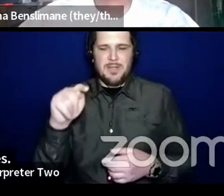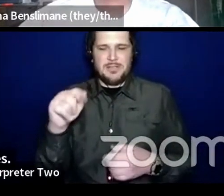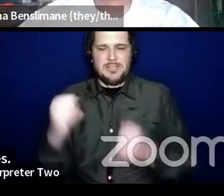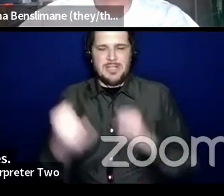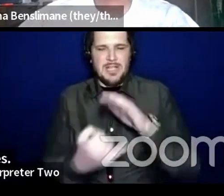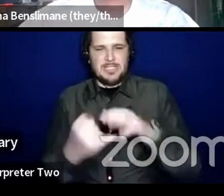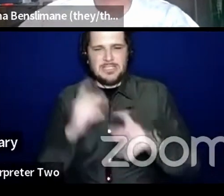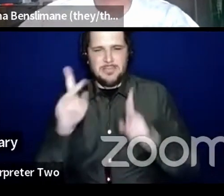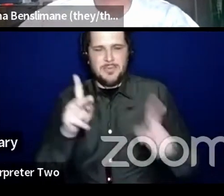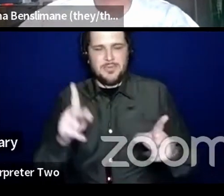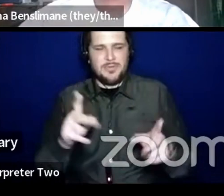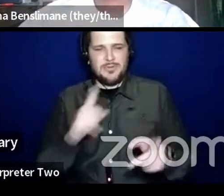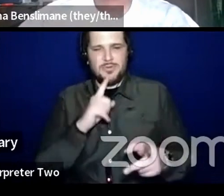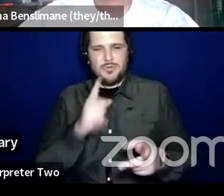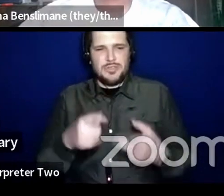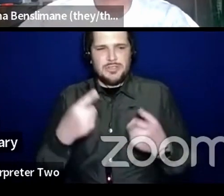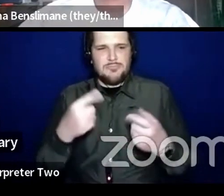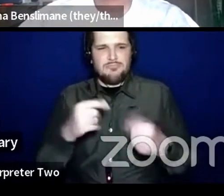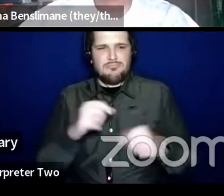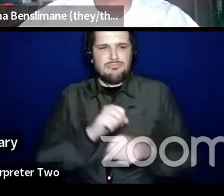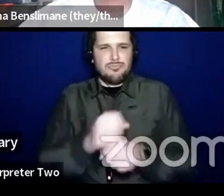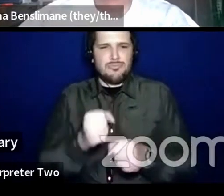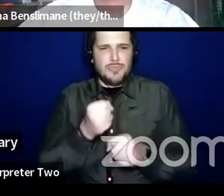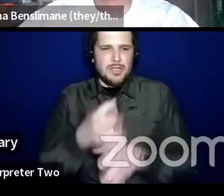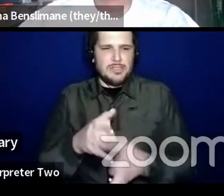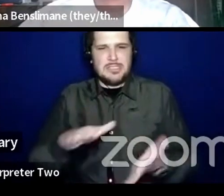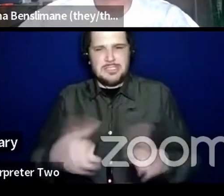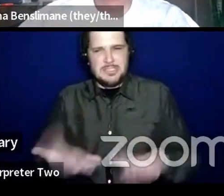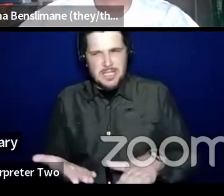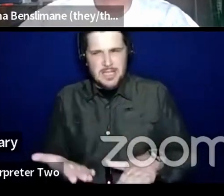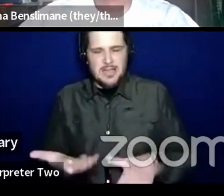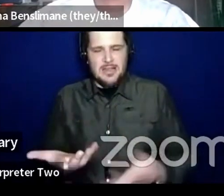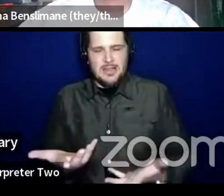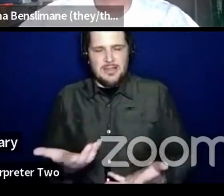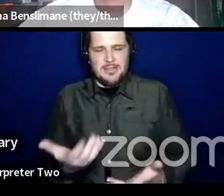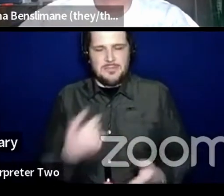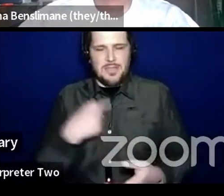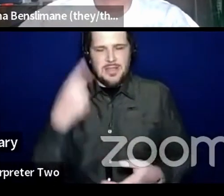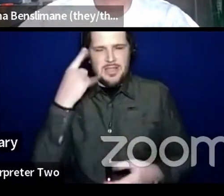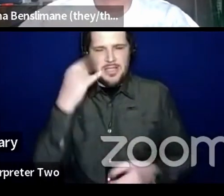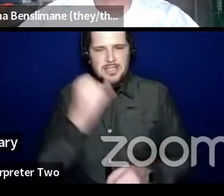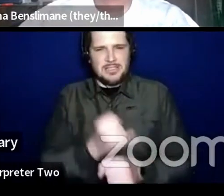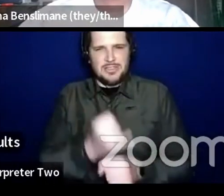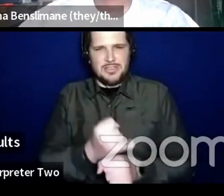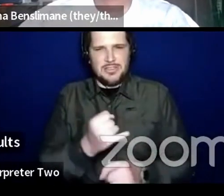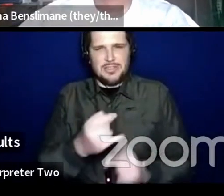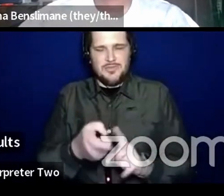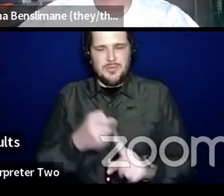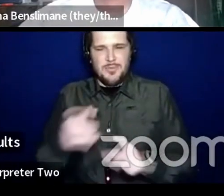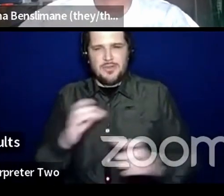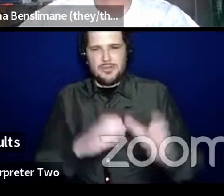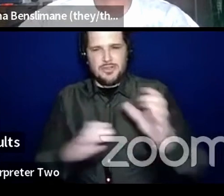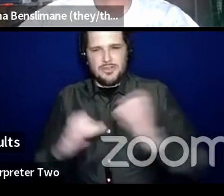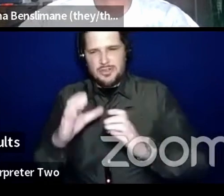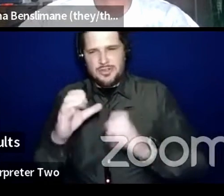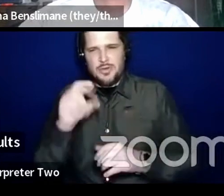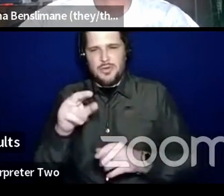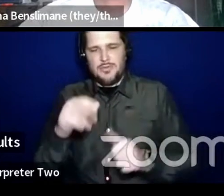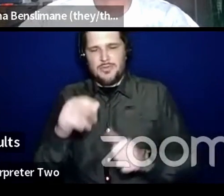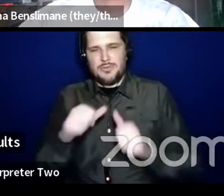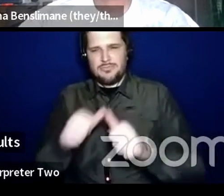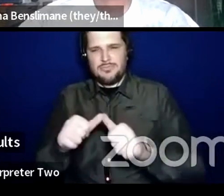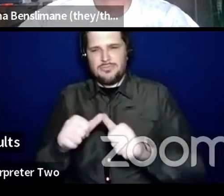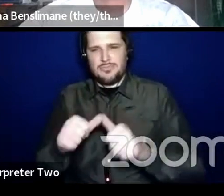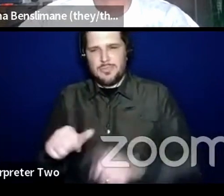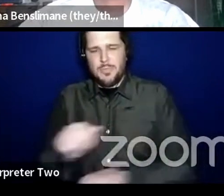death. And so, I mean, I think institutions, be it from their construction or from their ongoing